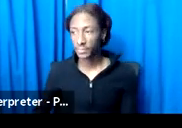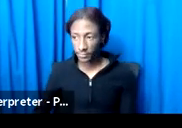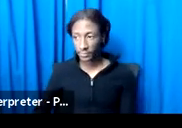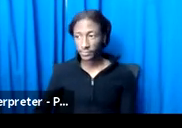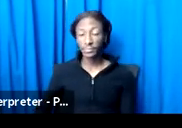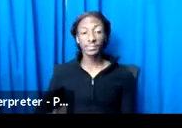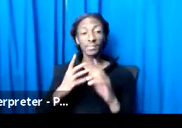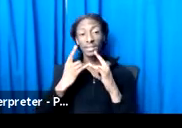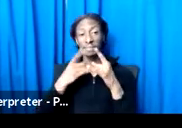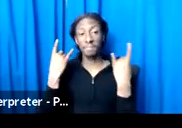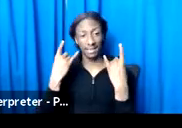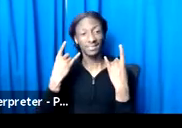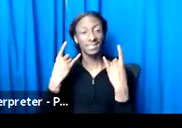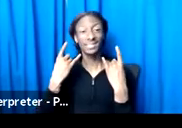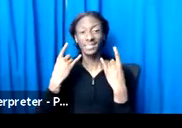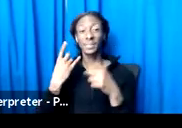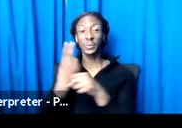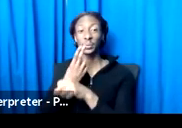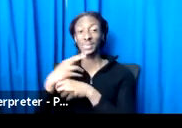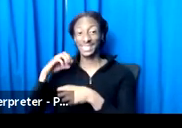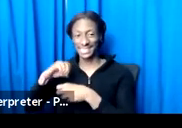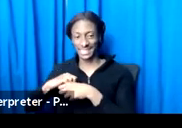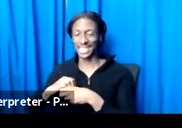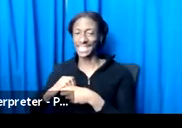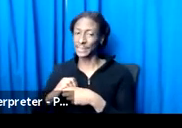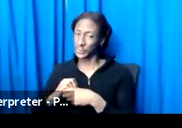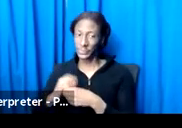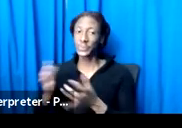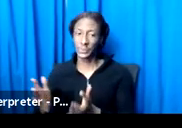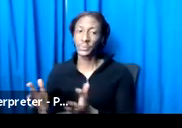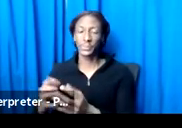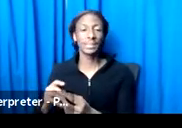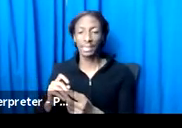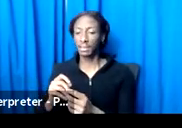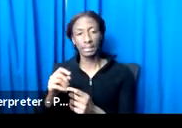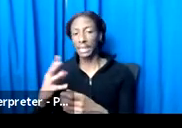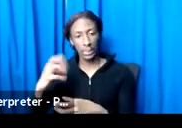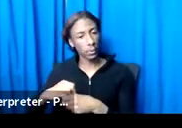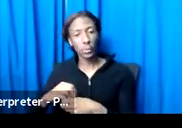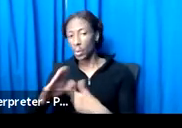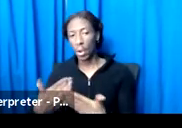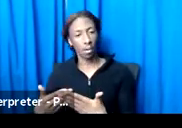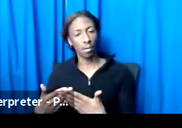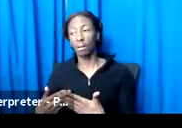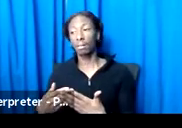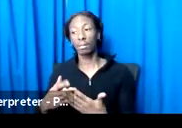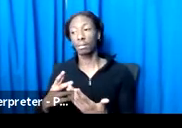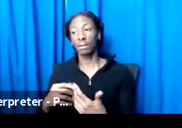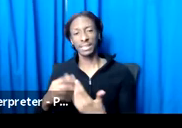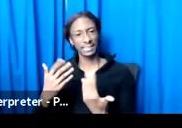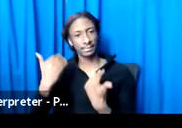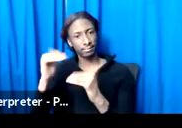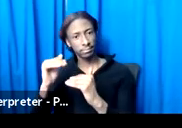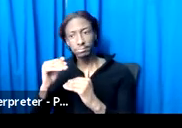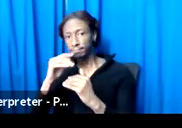Mask use indoors is strongly encouraged for people who are not fully vaccinated, including children. Given evidence of limited transmission of